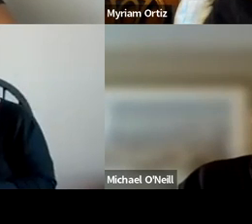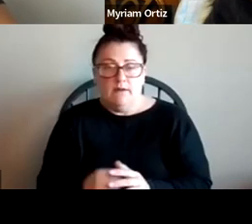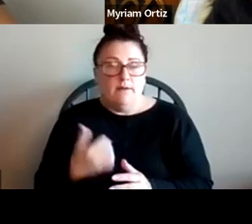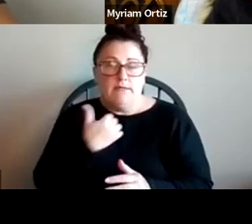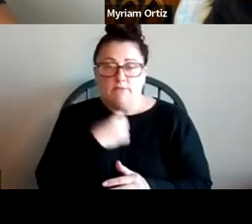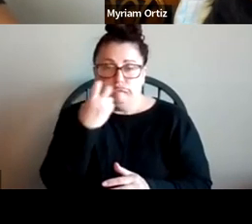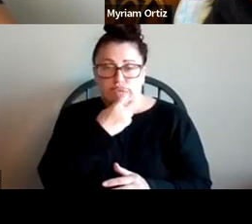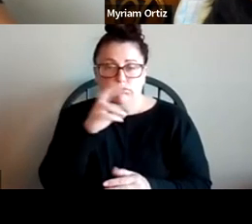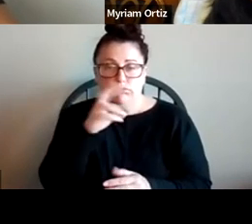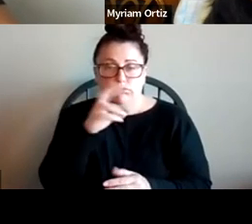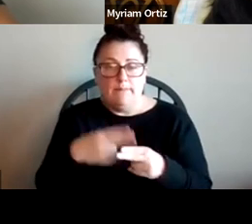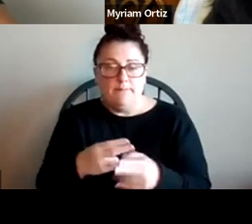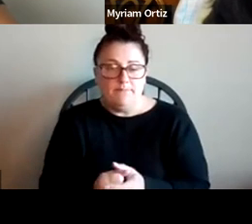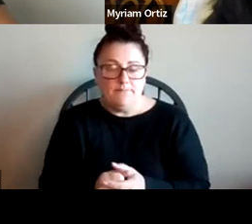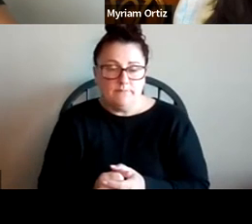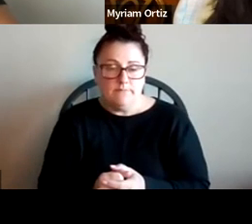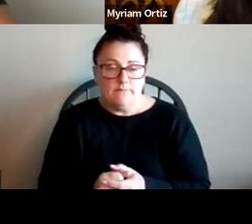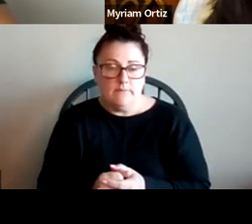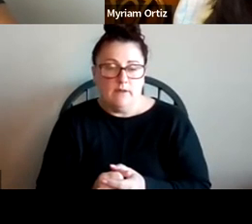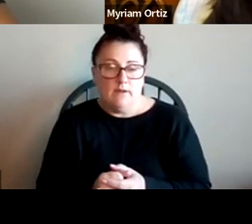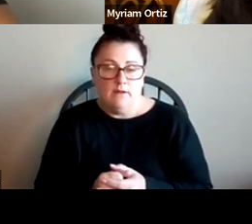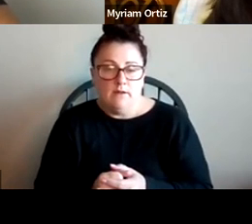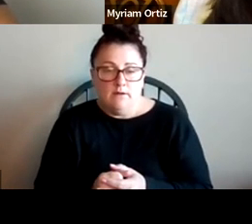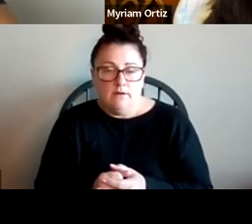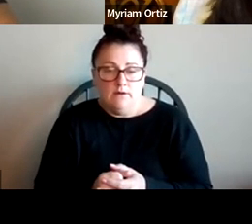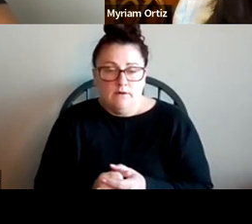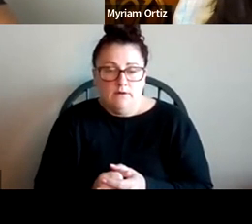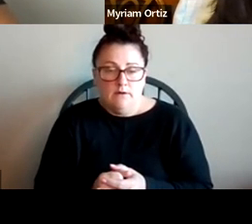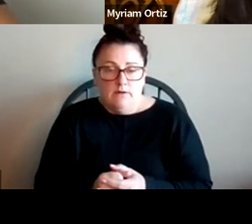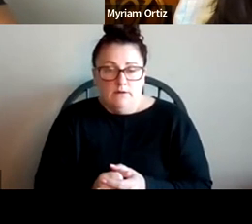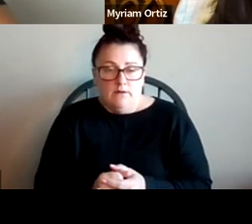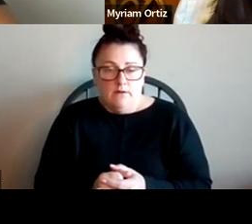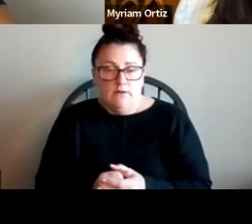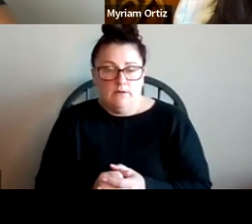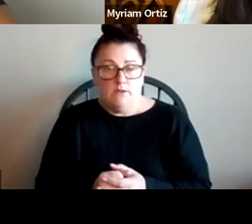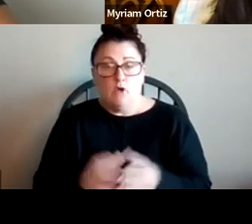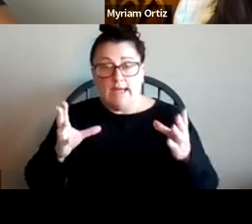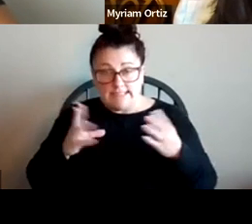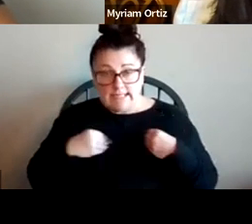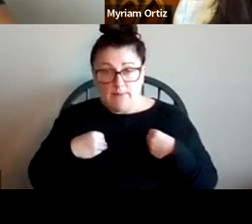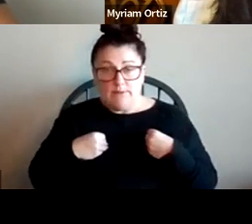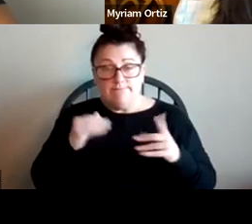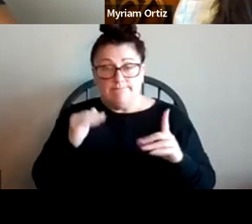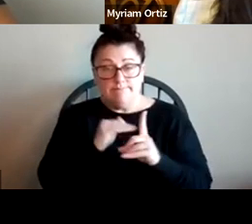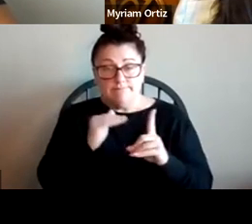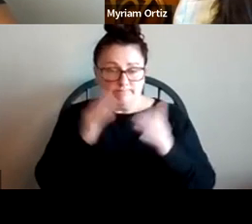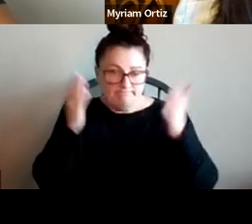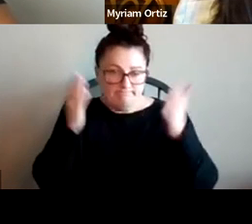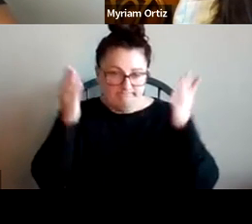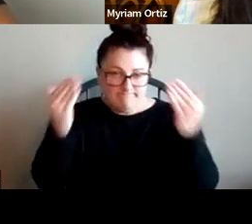if I mispronounce your name. You can accept the prompt and then unmute when you're ready.